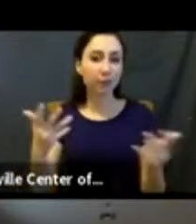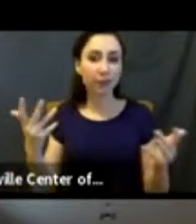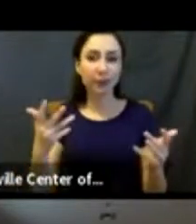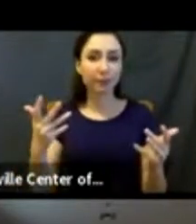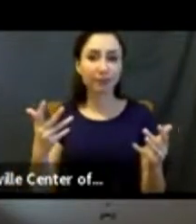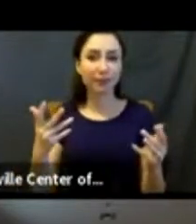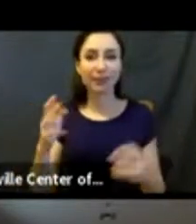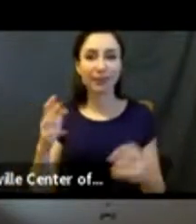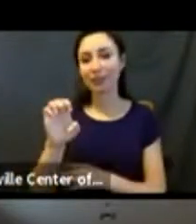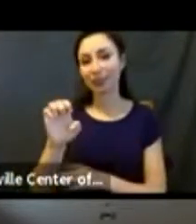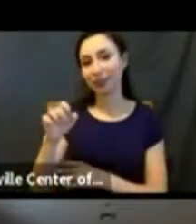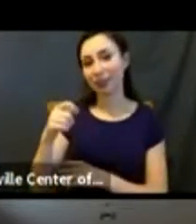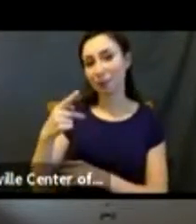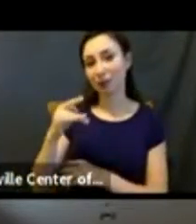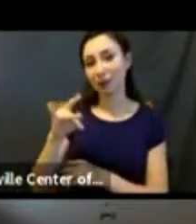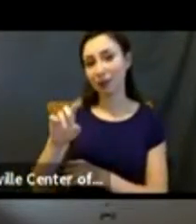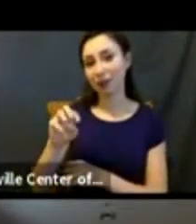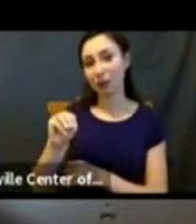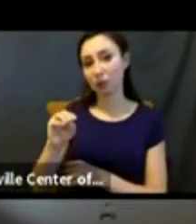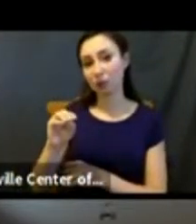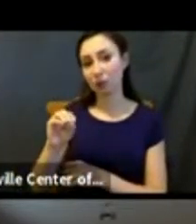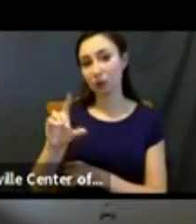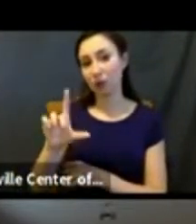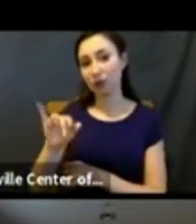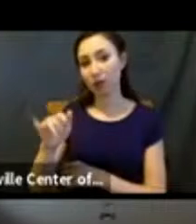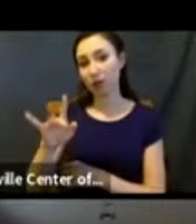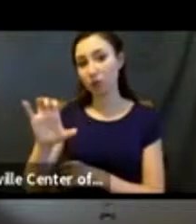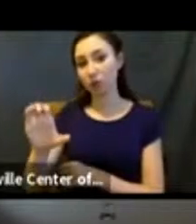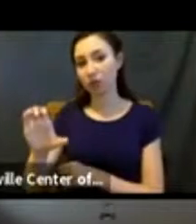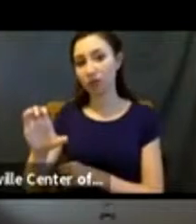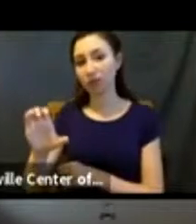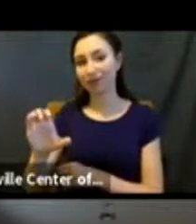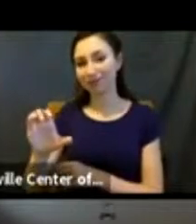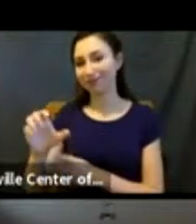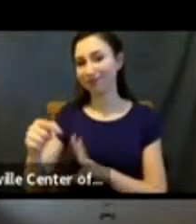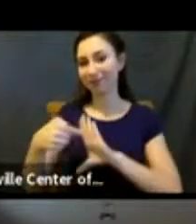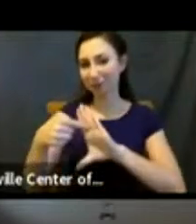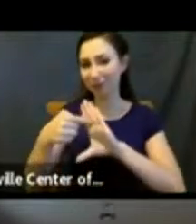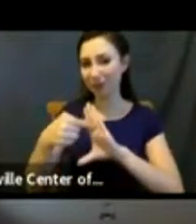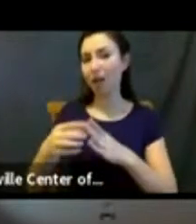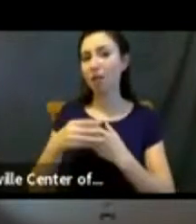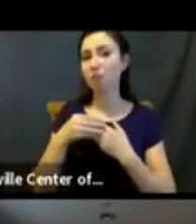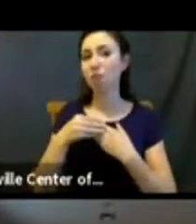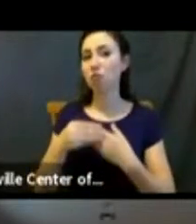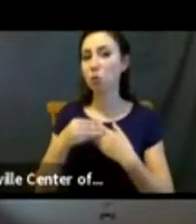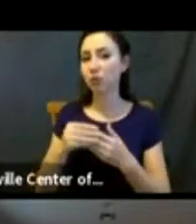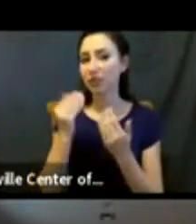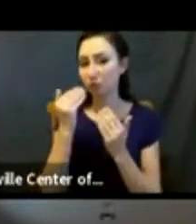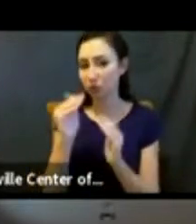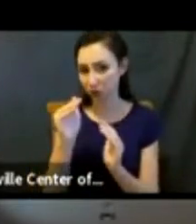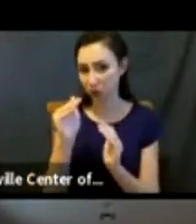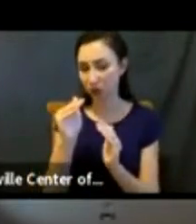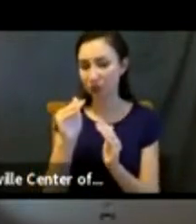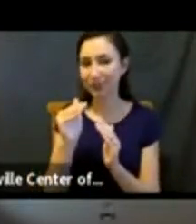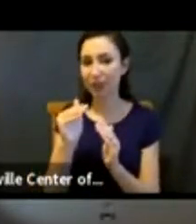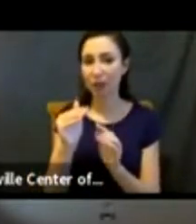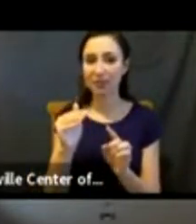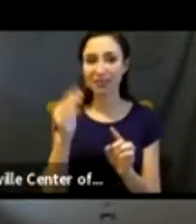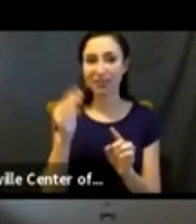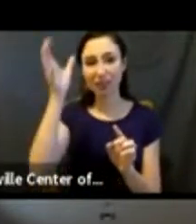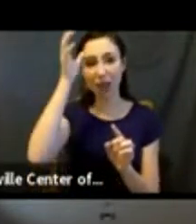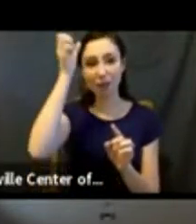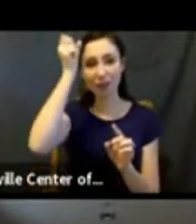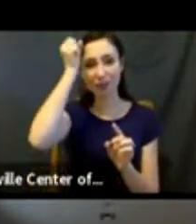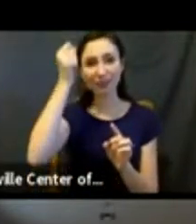epidemiologic implications of loosening restrictions? Common sense would say you'd probably get more